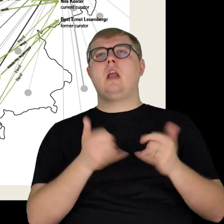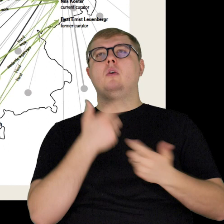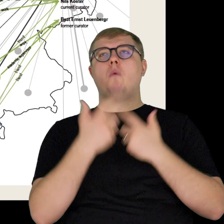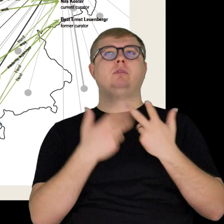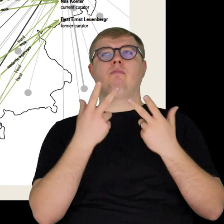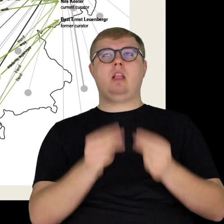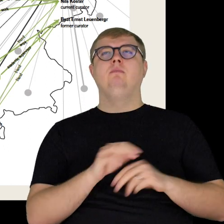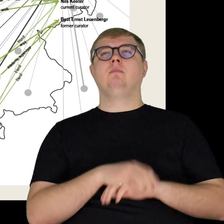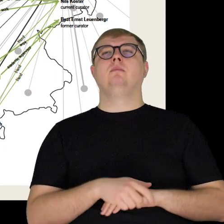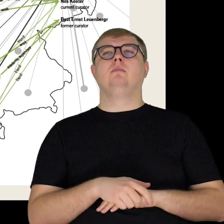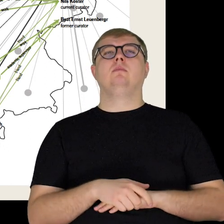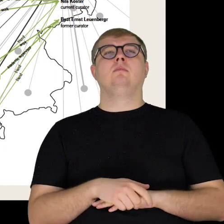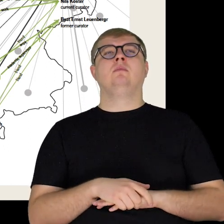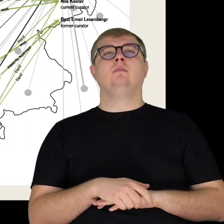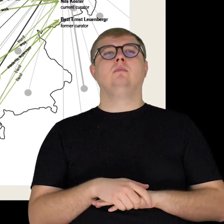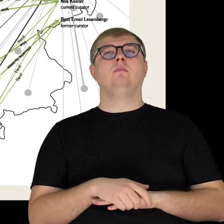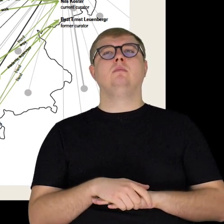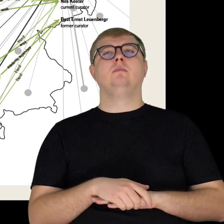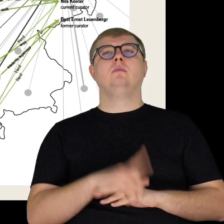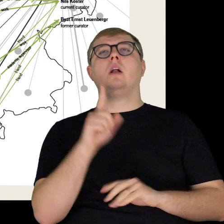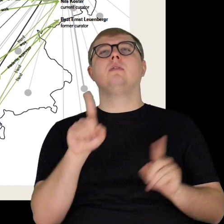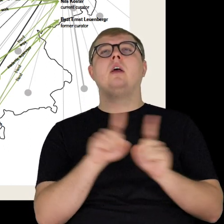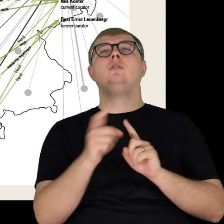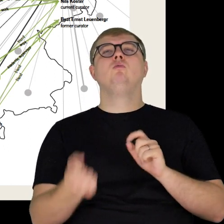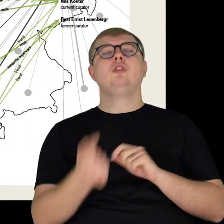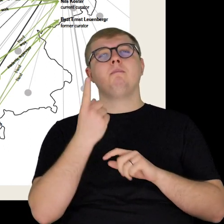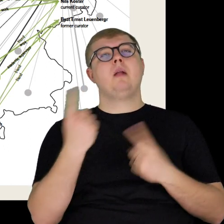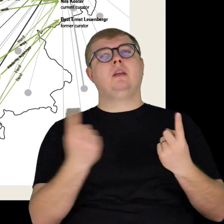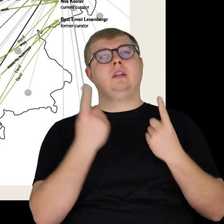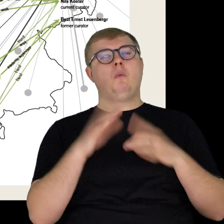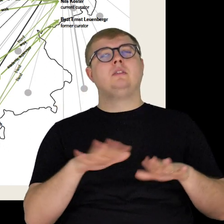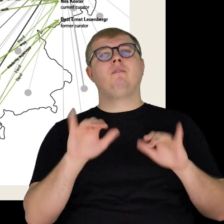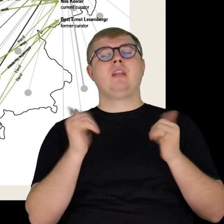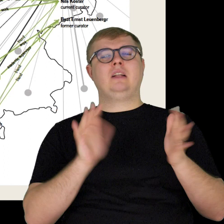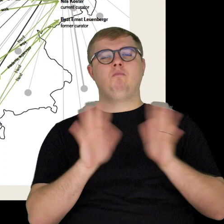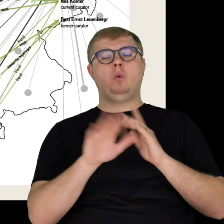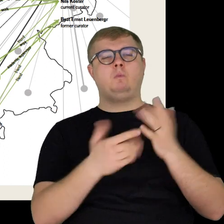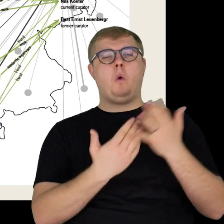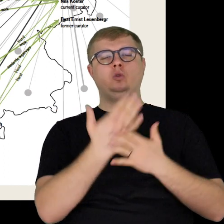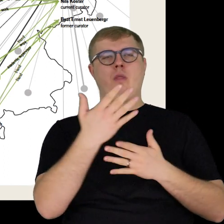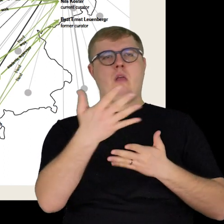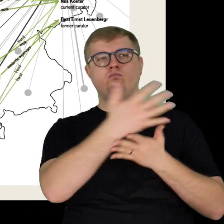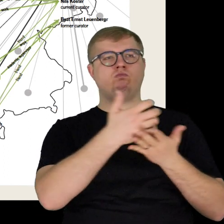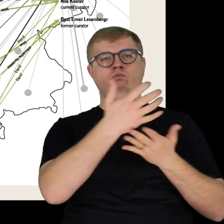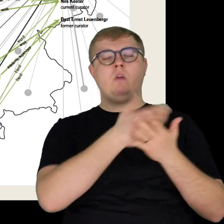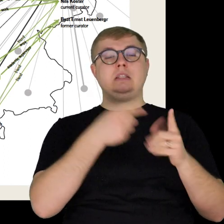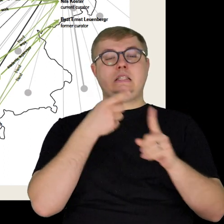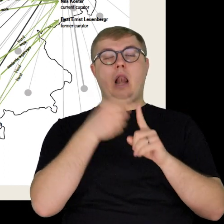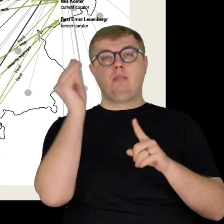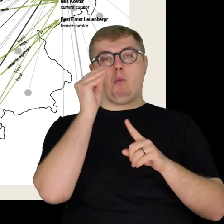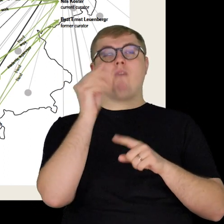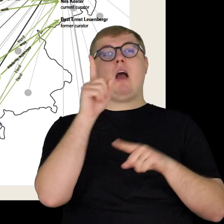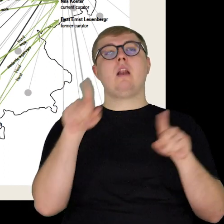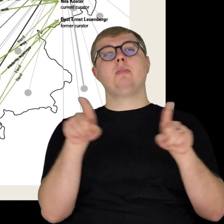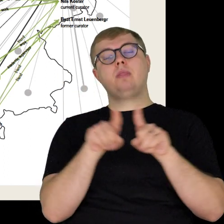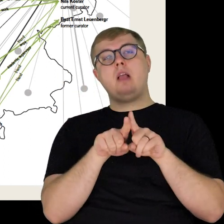they're not fluke, the way that these plants have been collected partly through scientific purposes, but they also